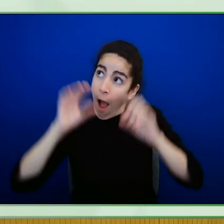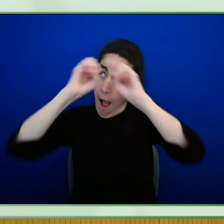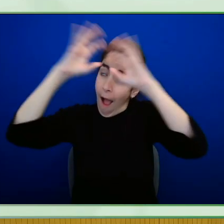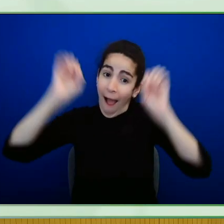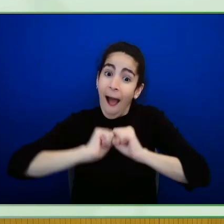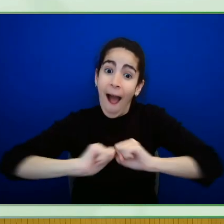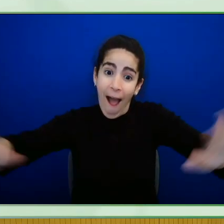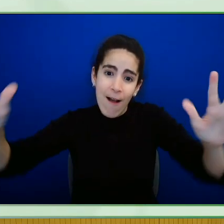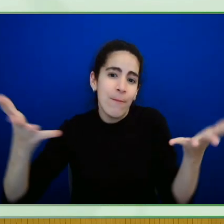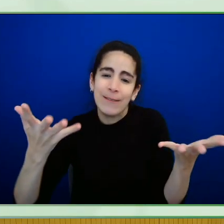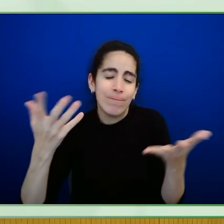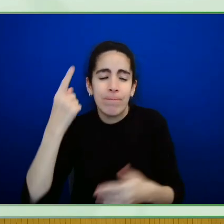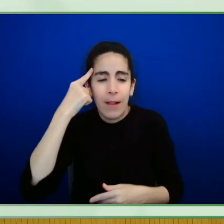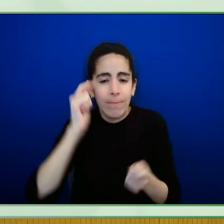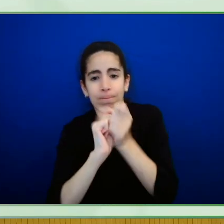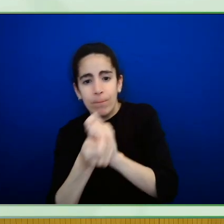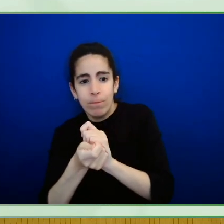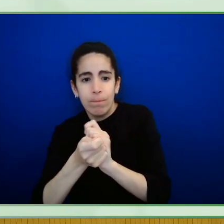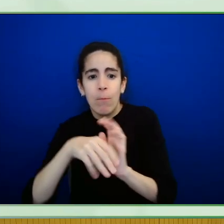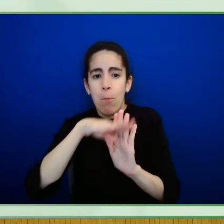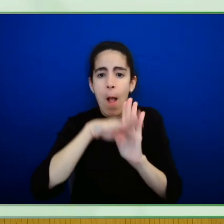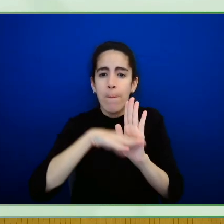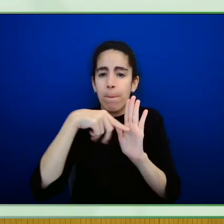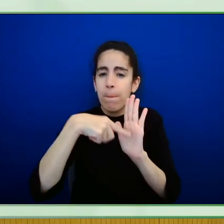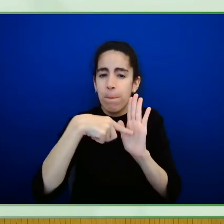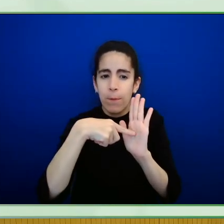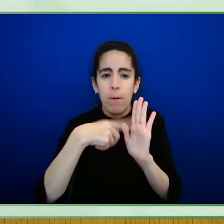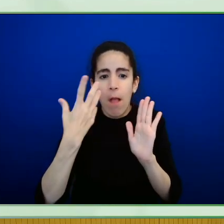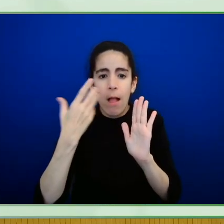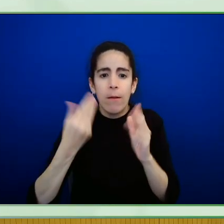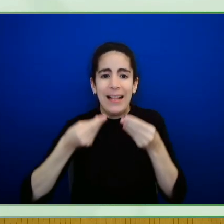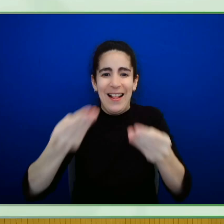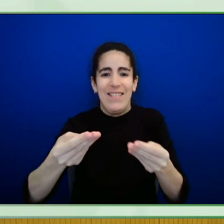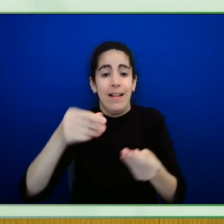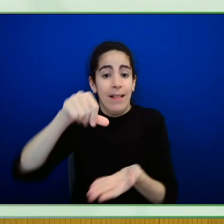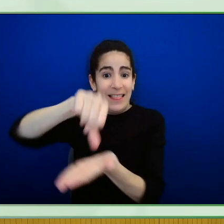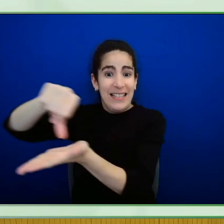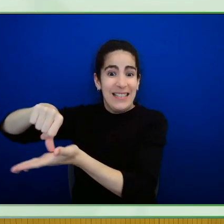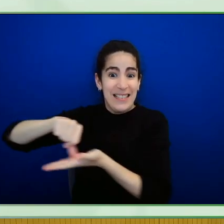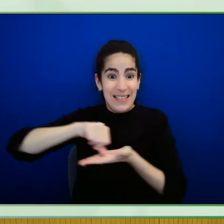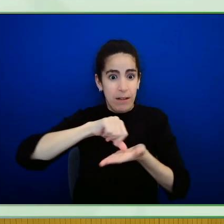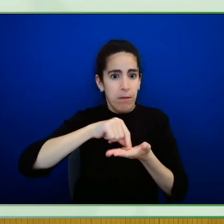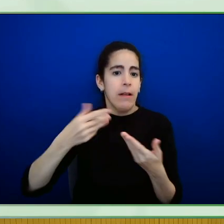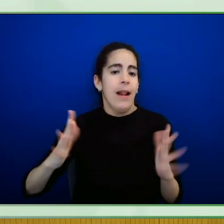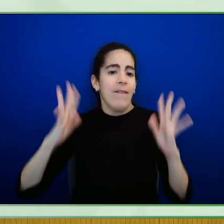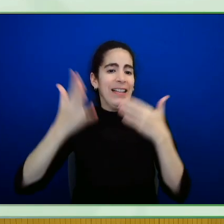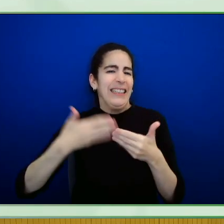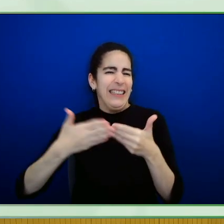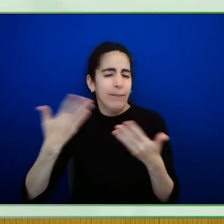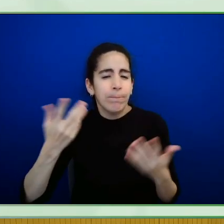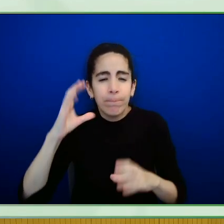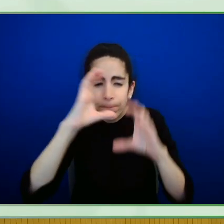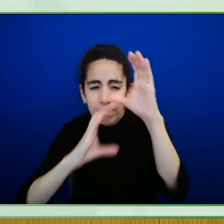to make life easier in cities for people. We are mapping cities, we are making accessible and continuous